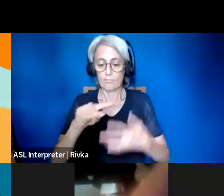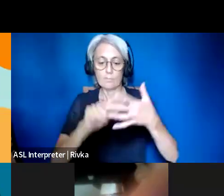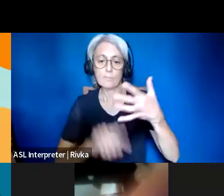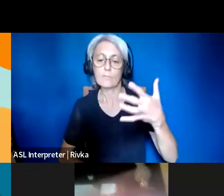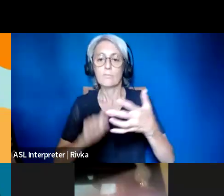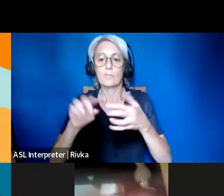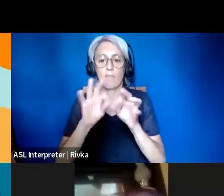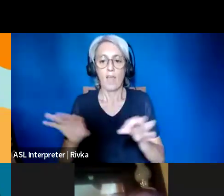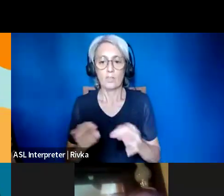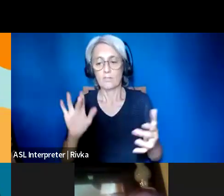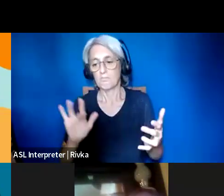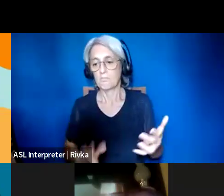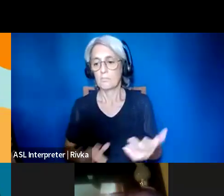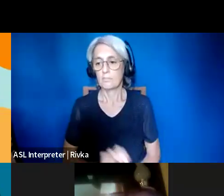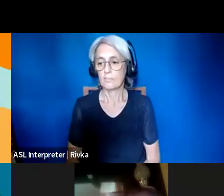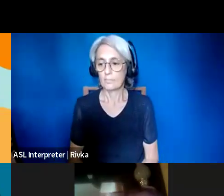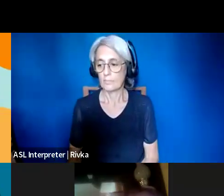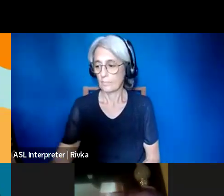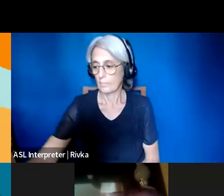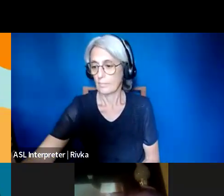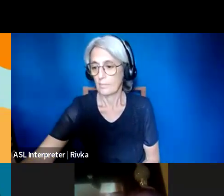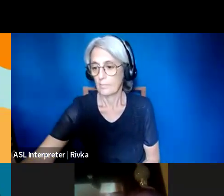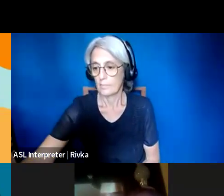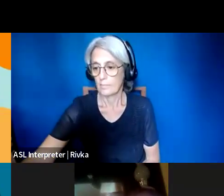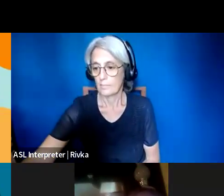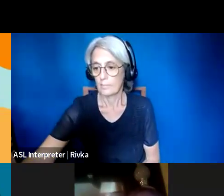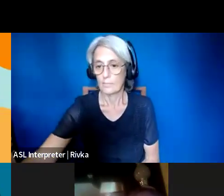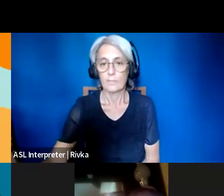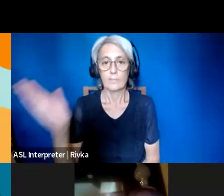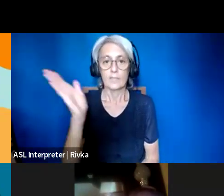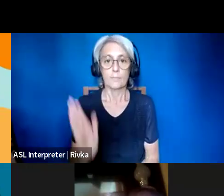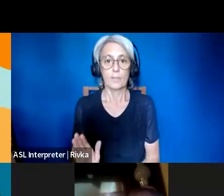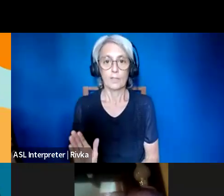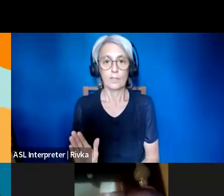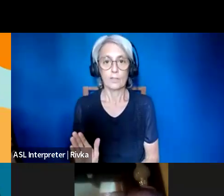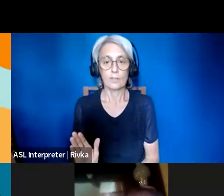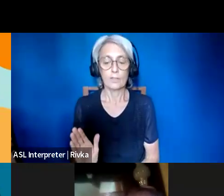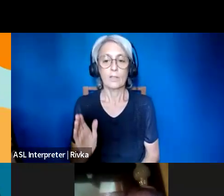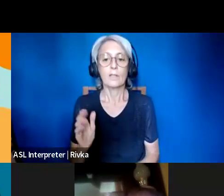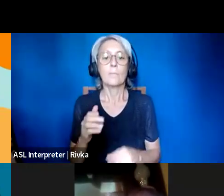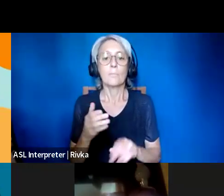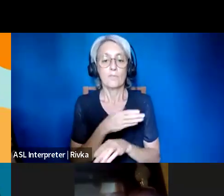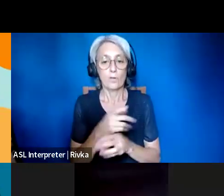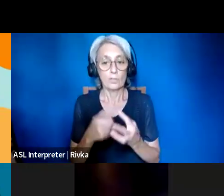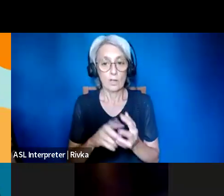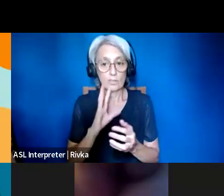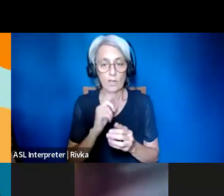options available there to choose from. Speakers, for accessibility purposes, we ask you please state your name before speaking.